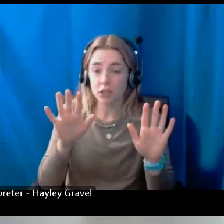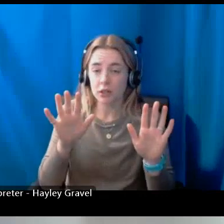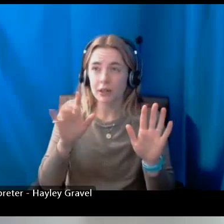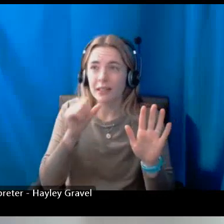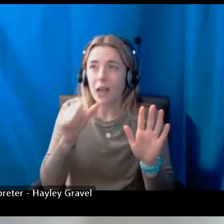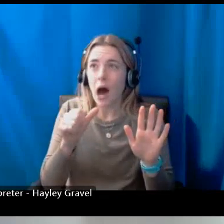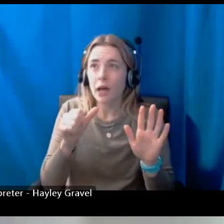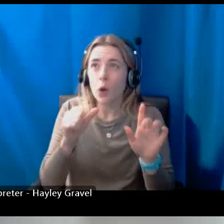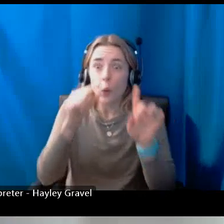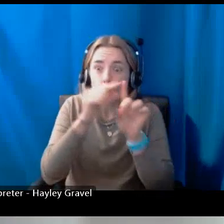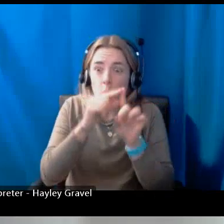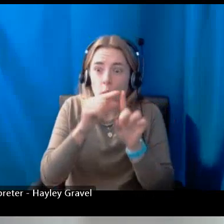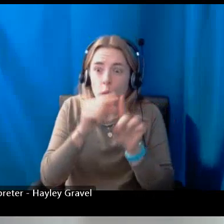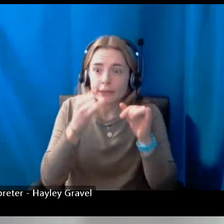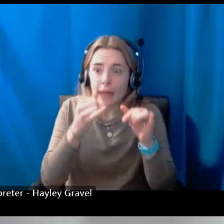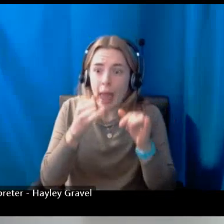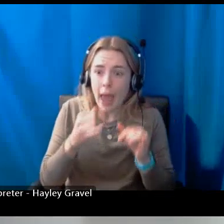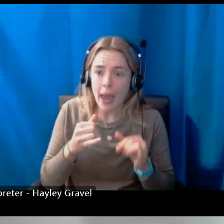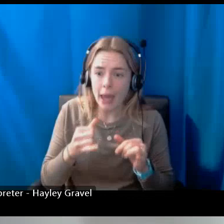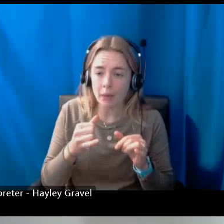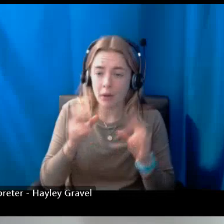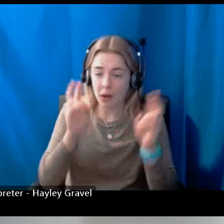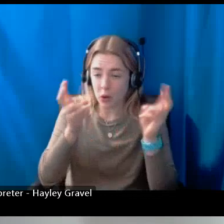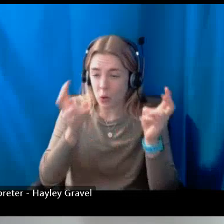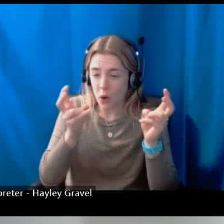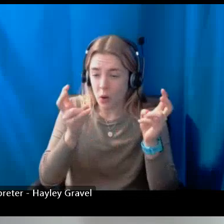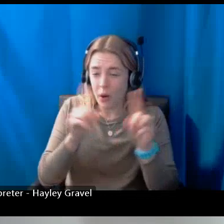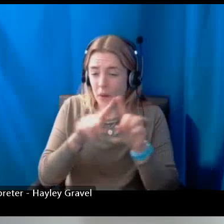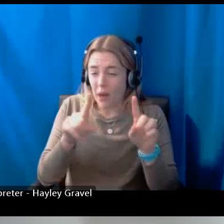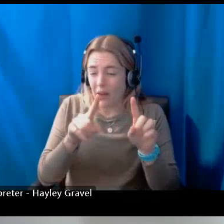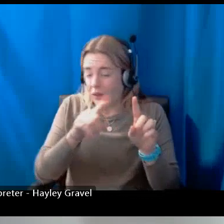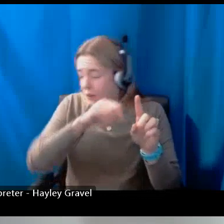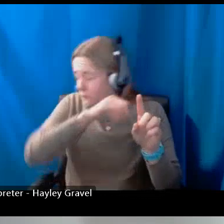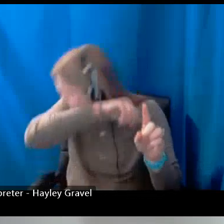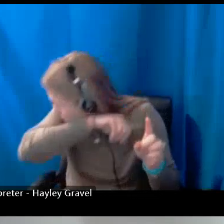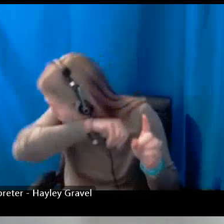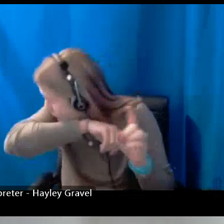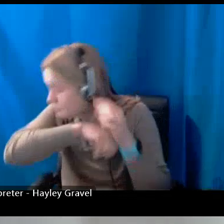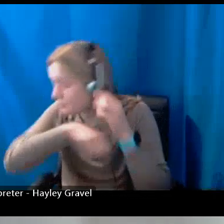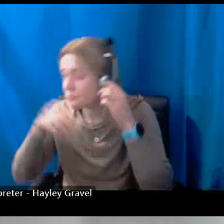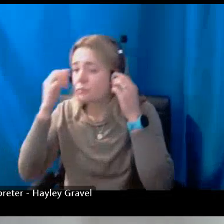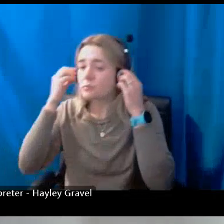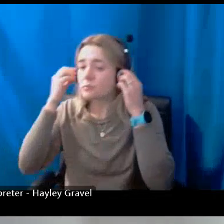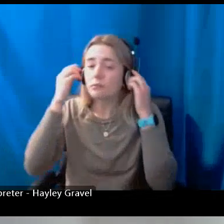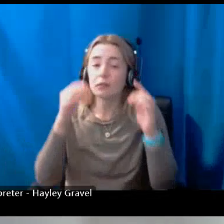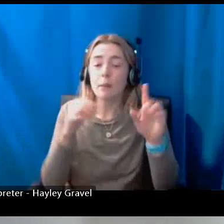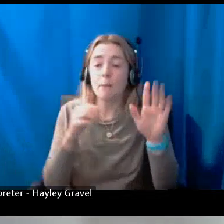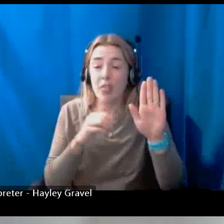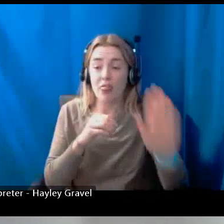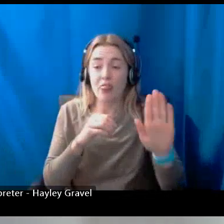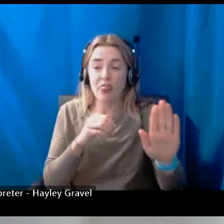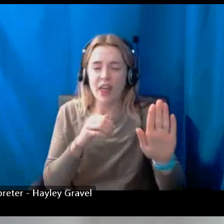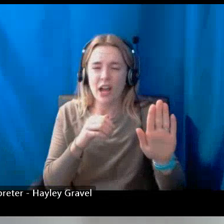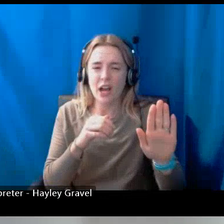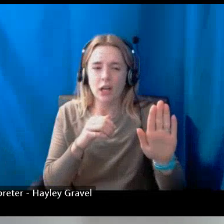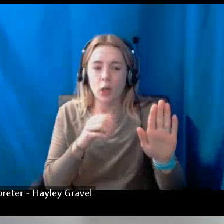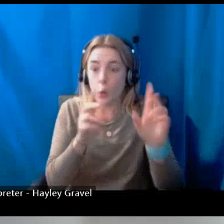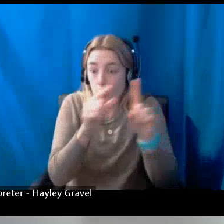they said, but you're going to have to put in a sort of tight summary of what your interviewee